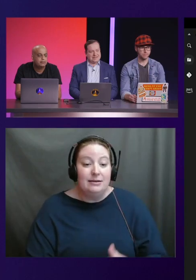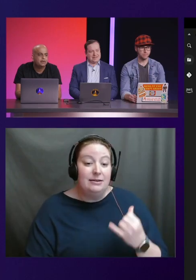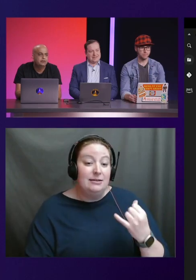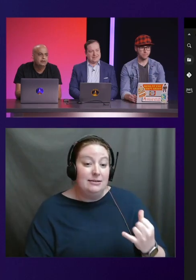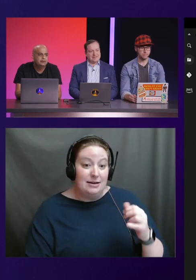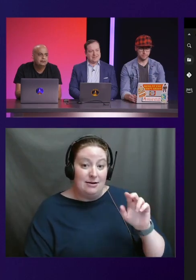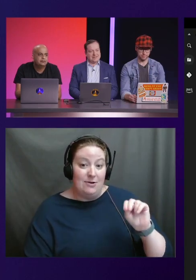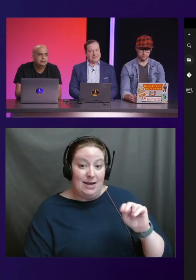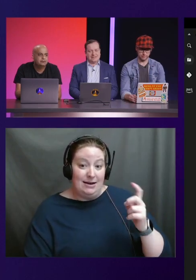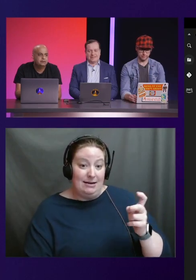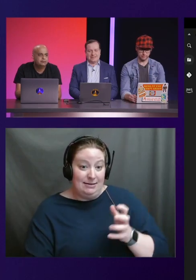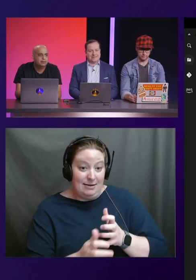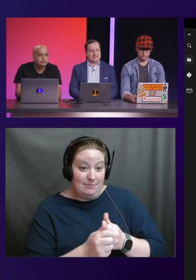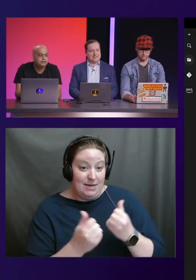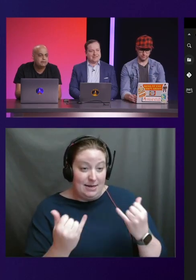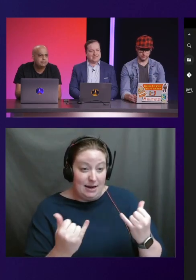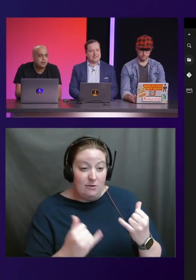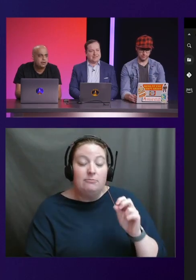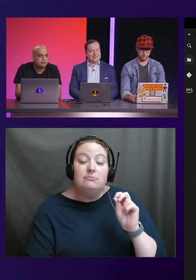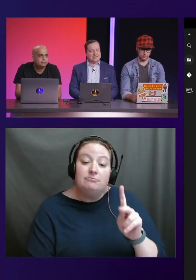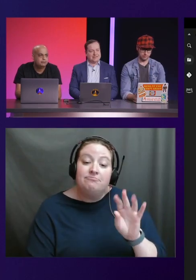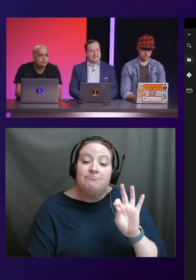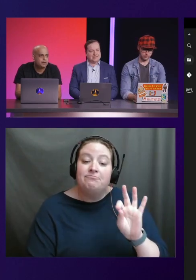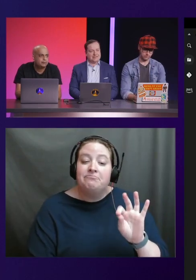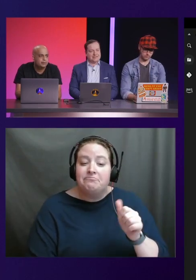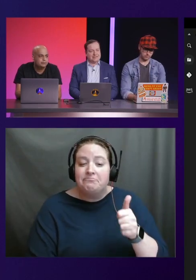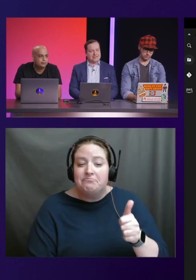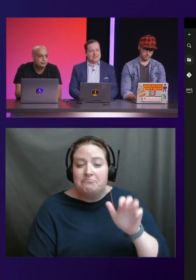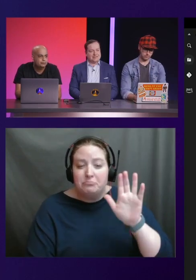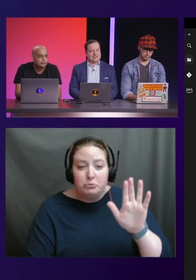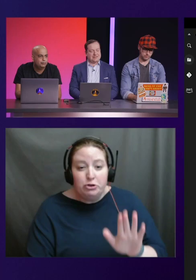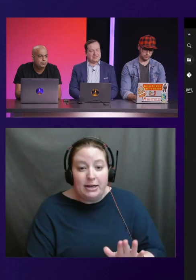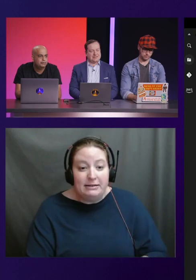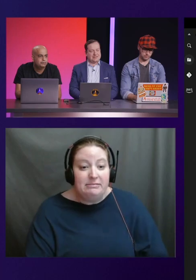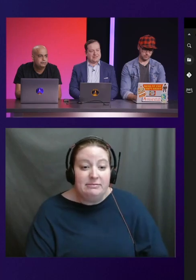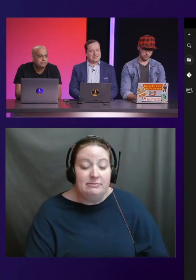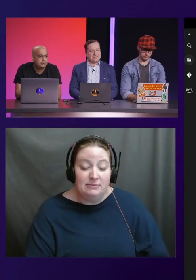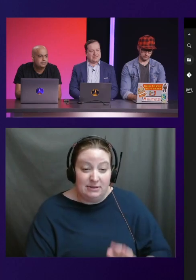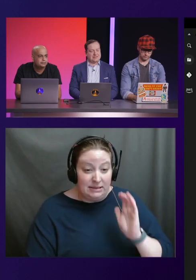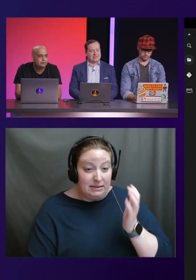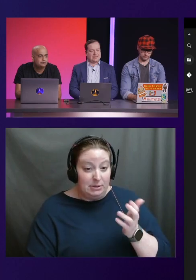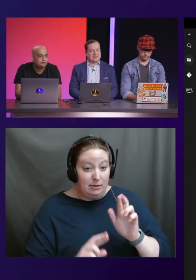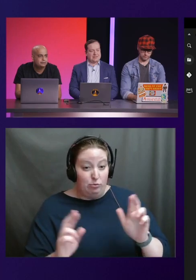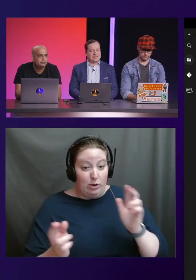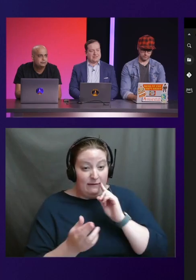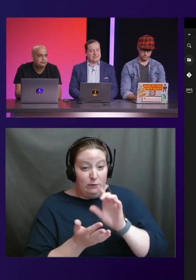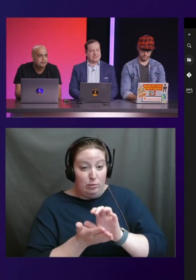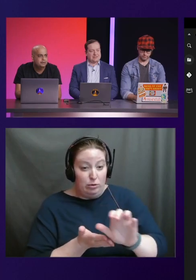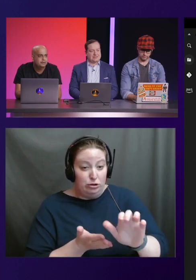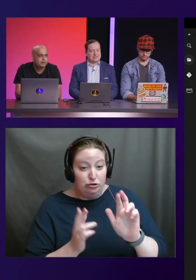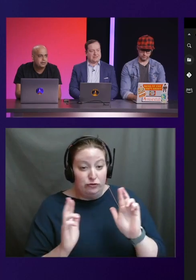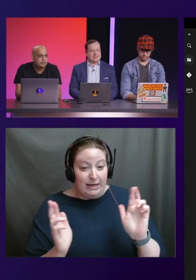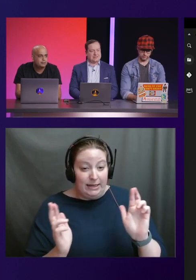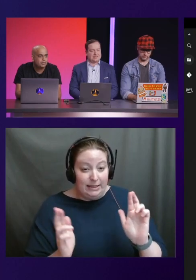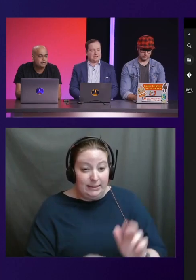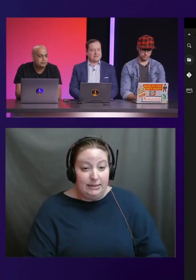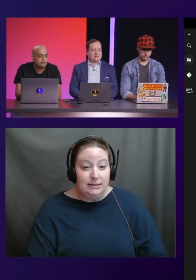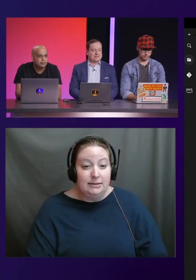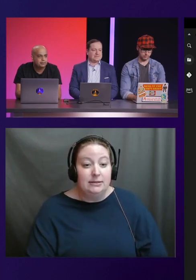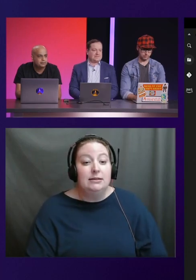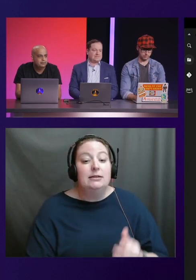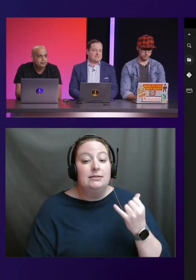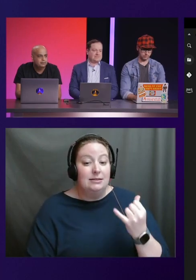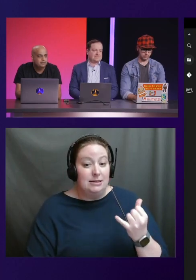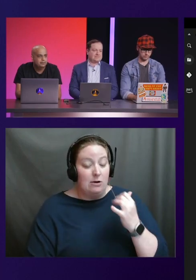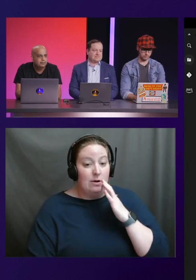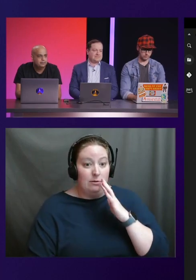them. Great. So I'm gonna save this off. Looks like I'm ready to sort of do a push, right? So first, let me just kind of get into the project real